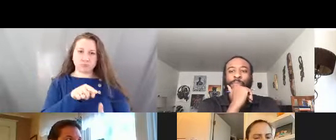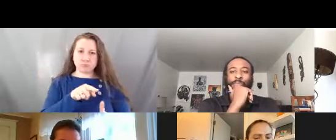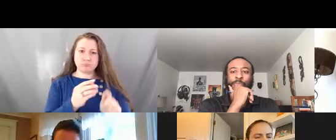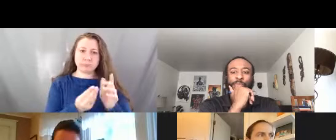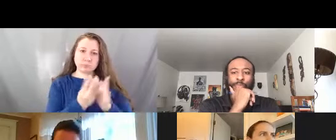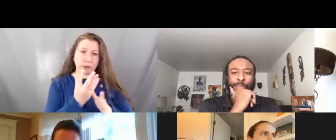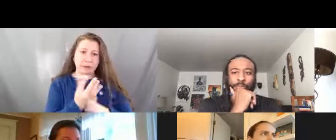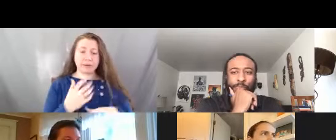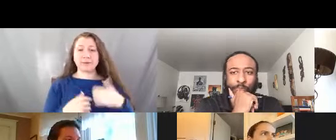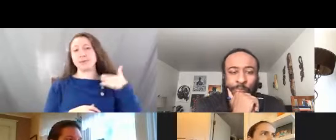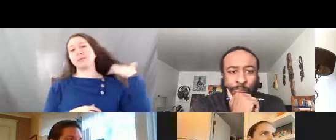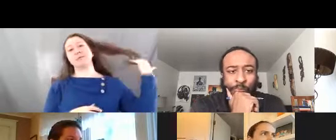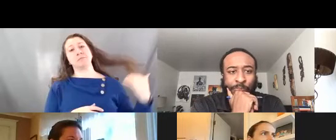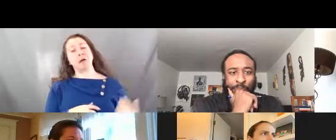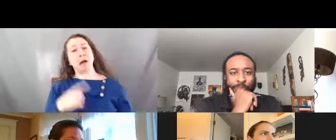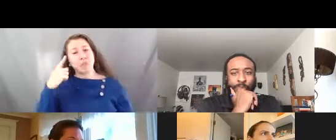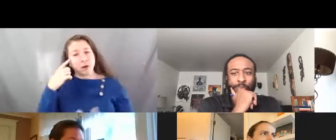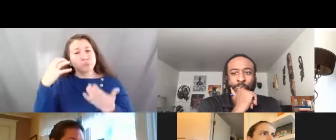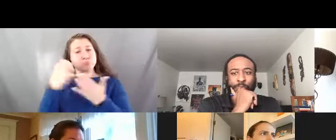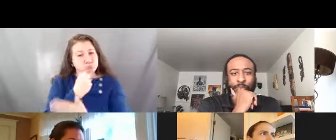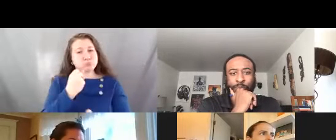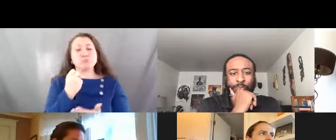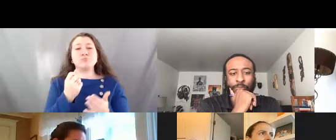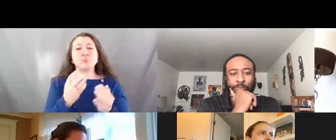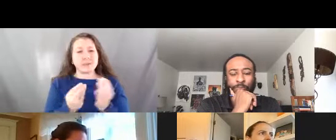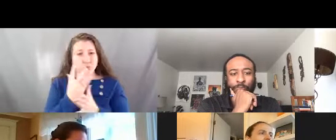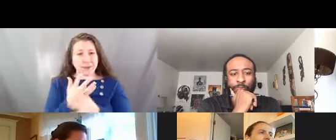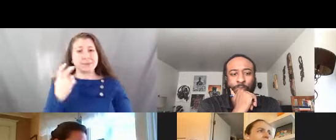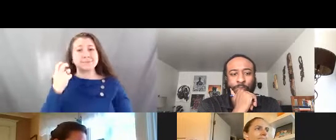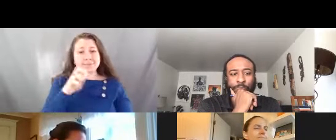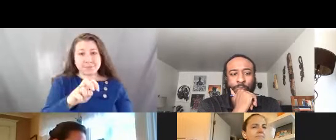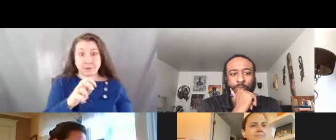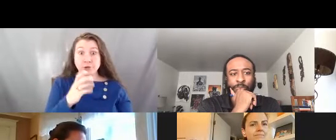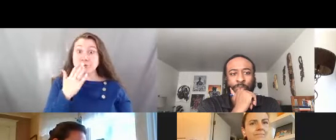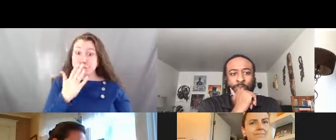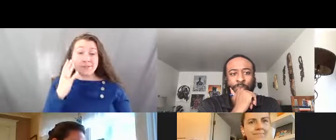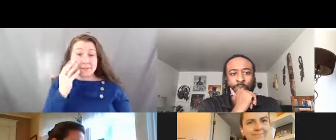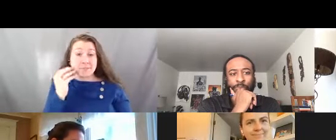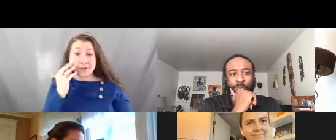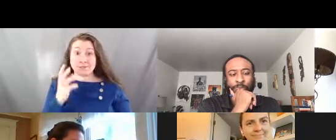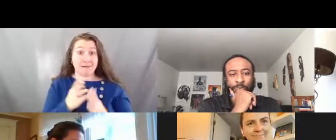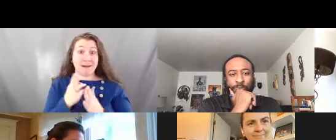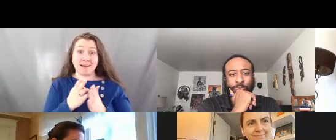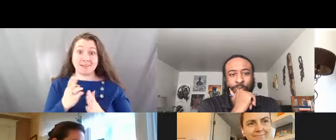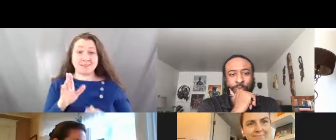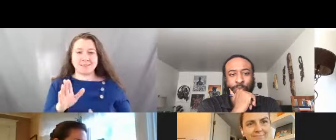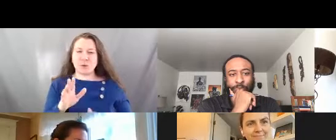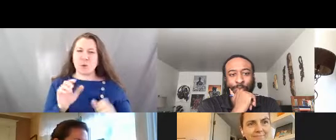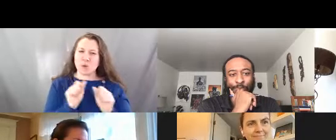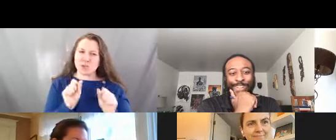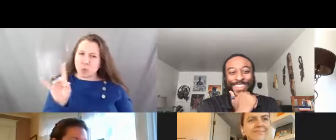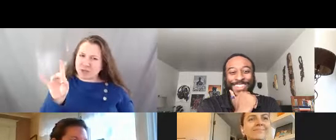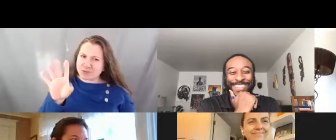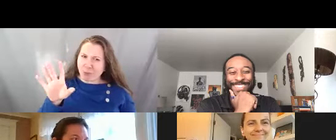so I went in spring, and I had a good experience, to be honest, even though the winter was the worst that